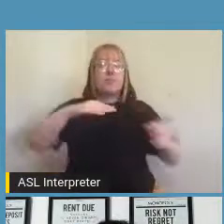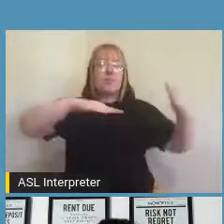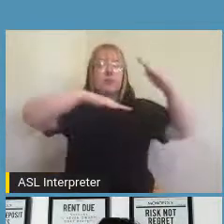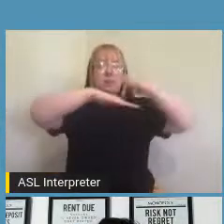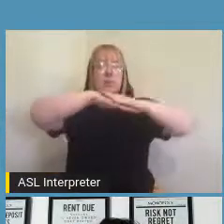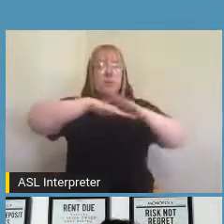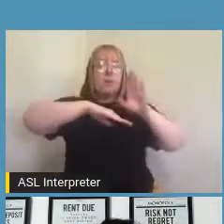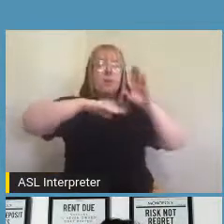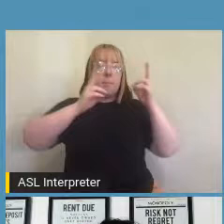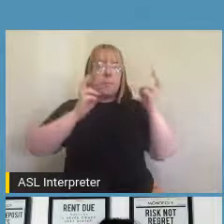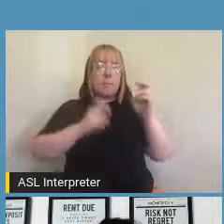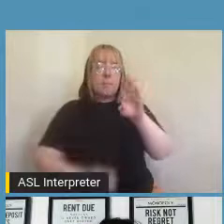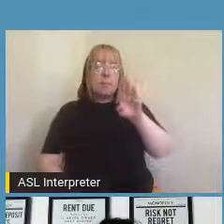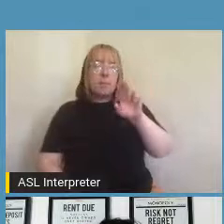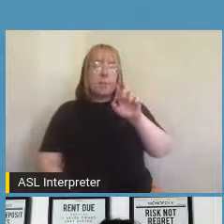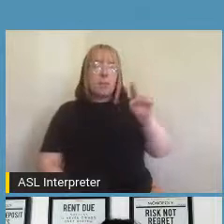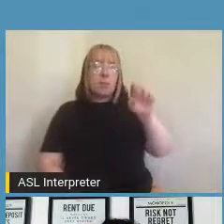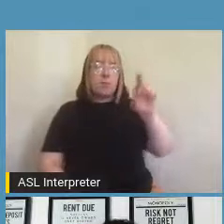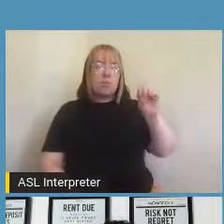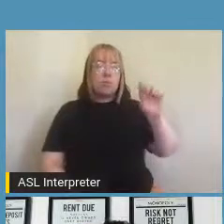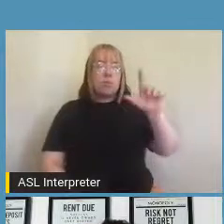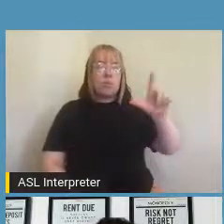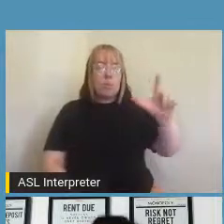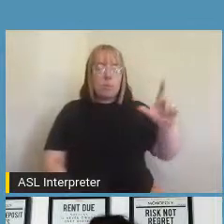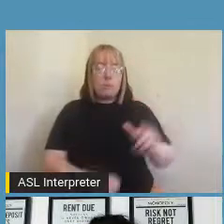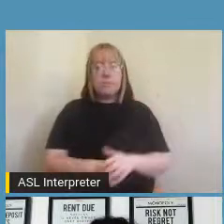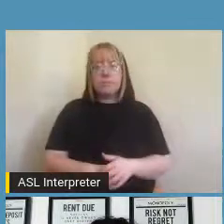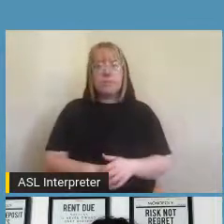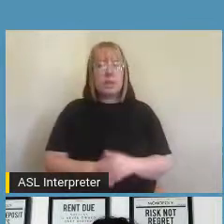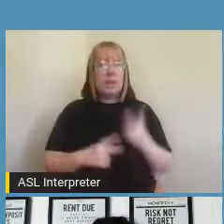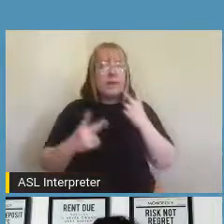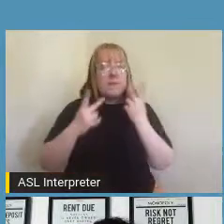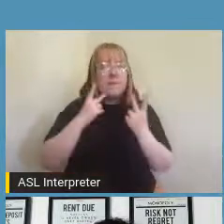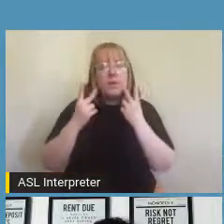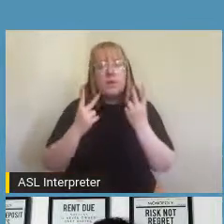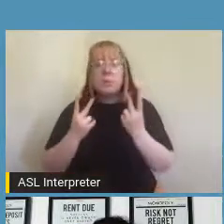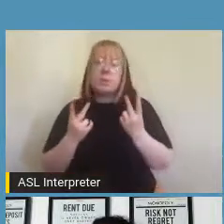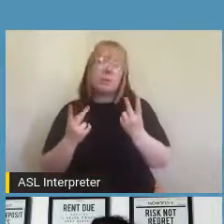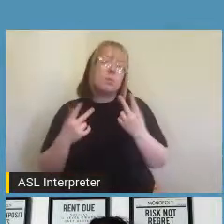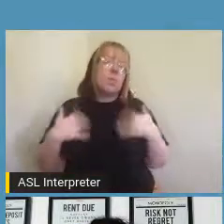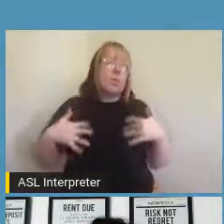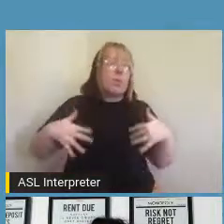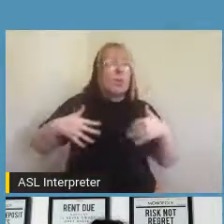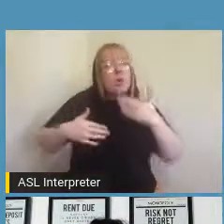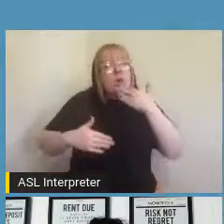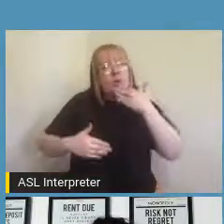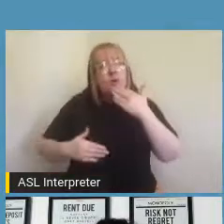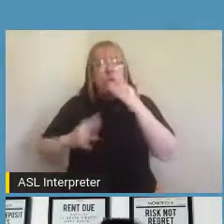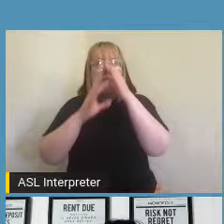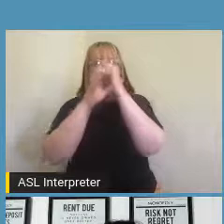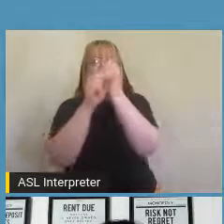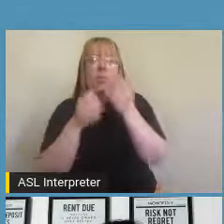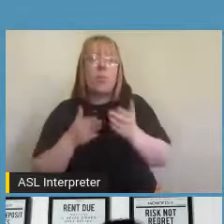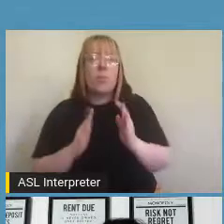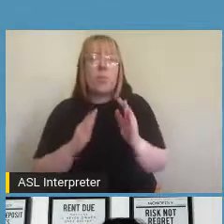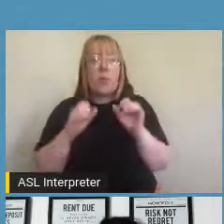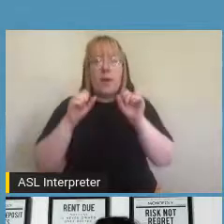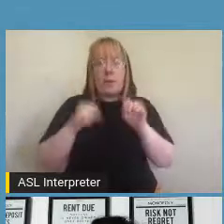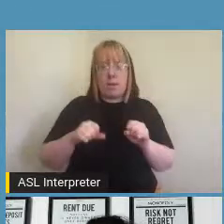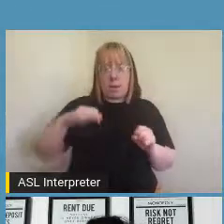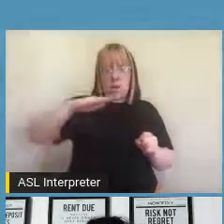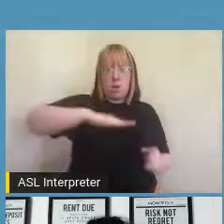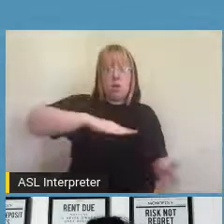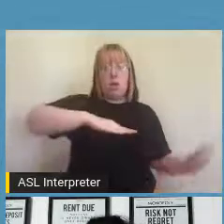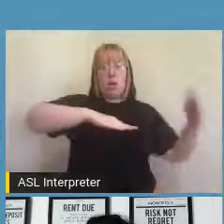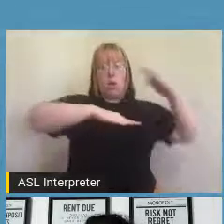is, technically what's kind of the visually rich way that we can bring to life what that speaker in layer one